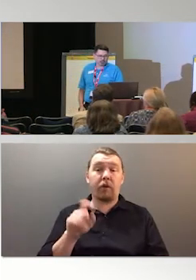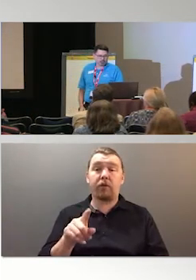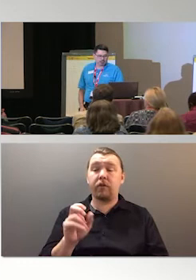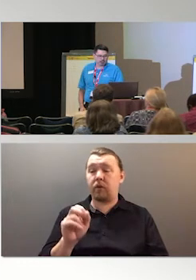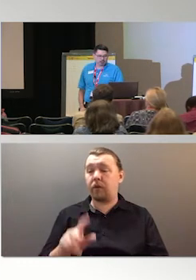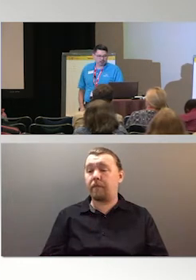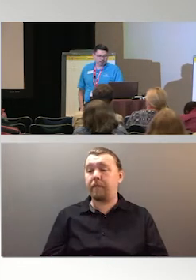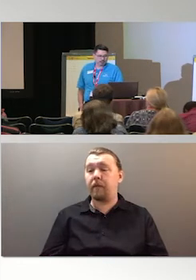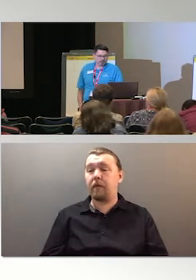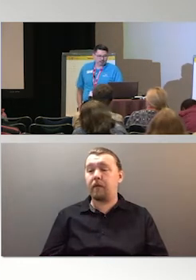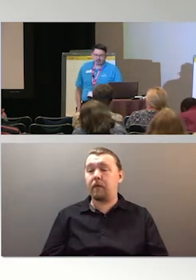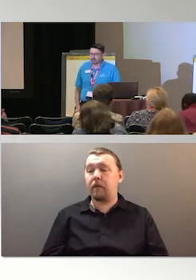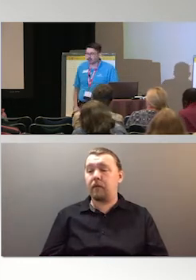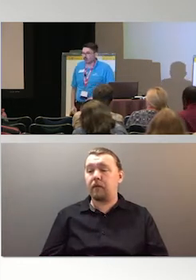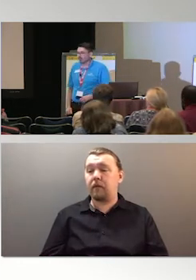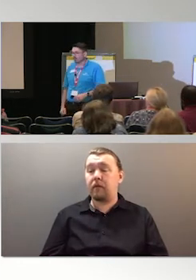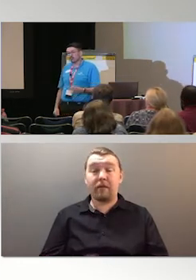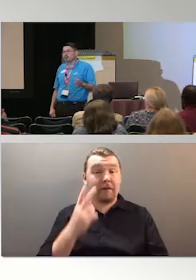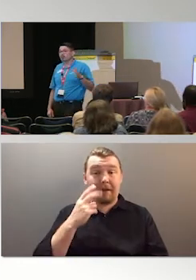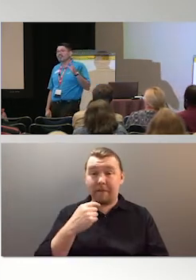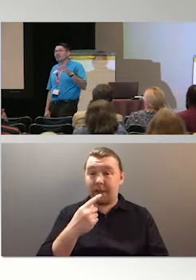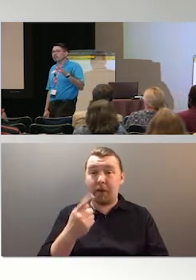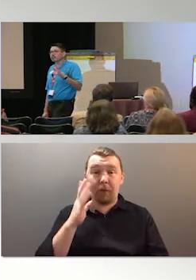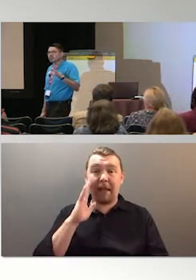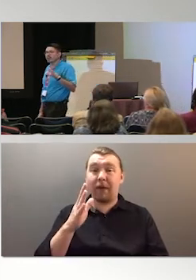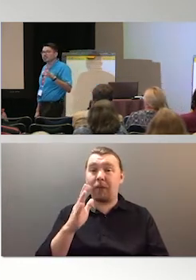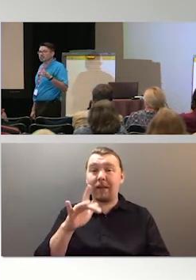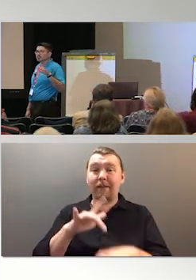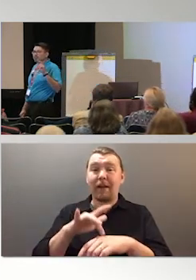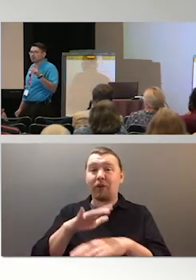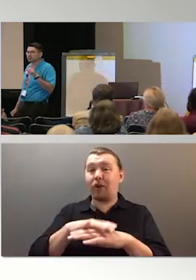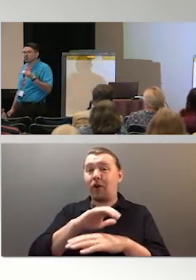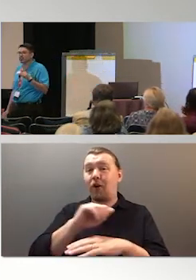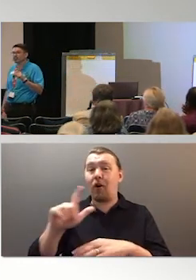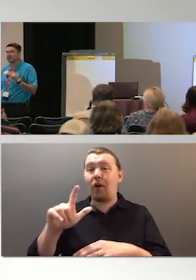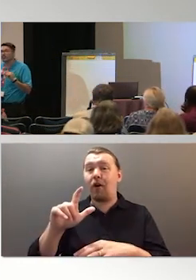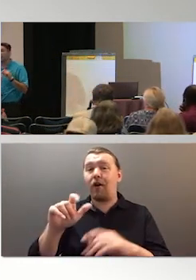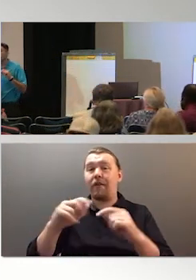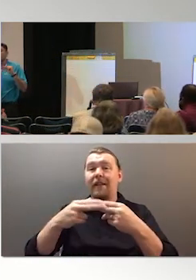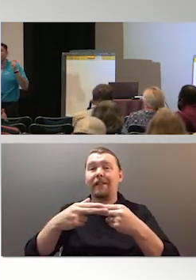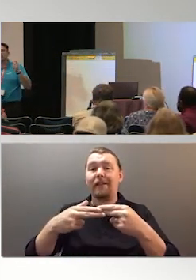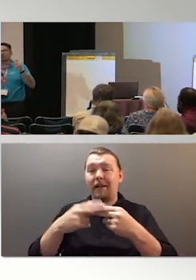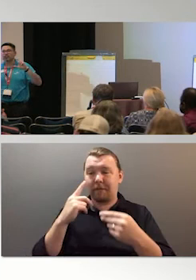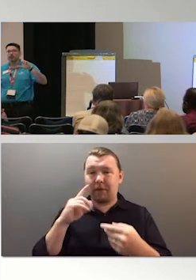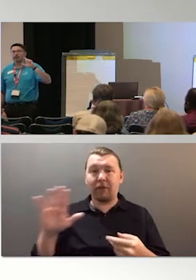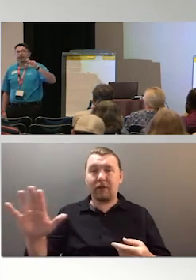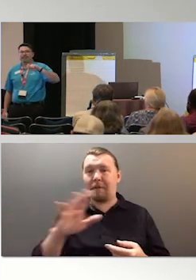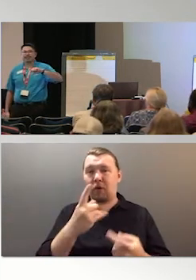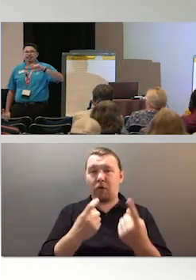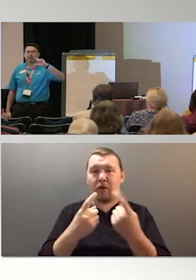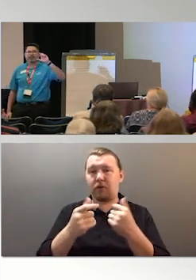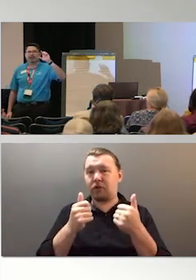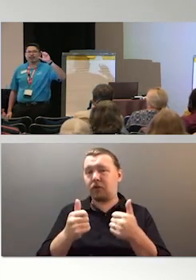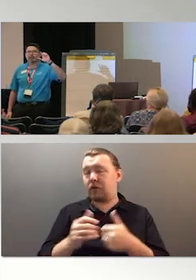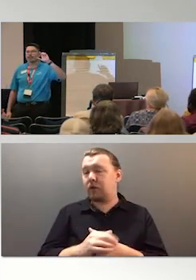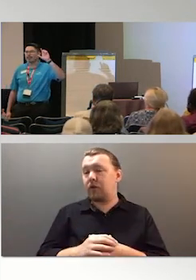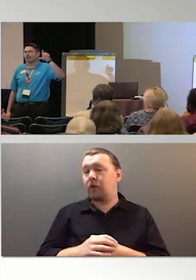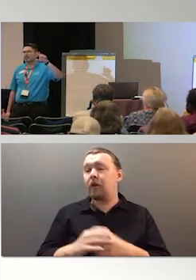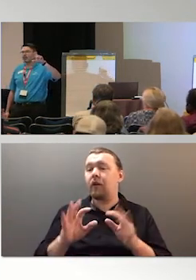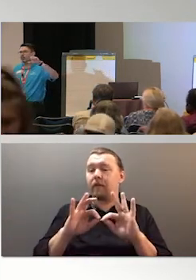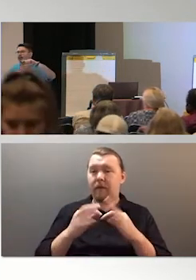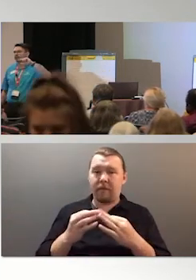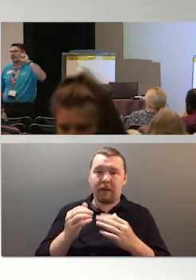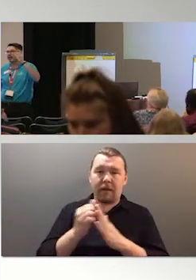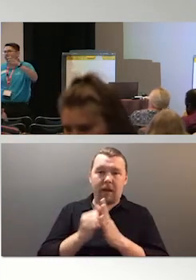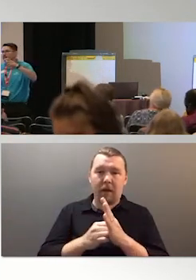So see, I'm telling you, we're going to hit all these slides because these questions are good. Good question. So has an ABLE account, families